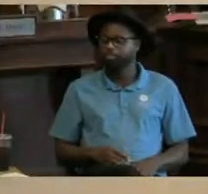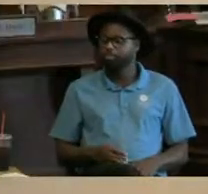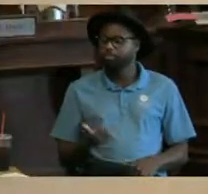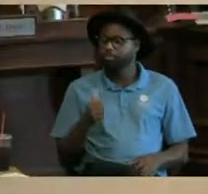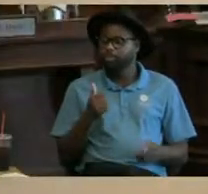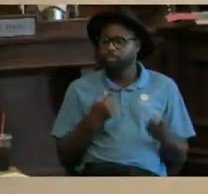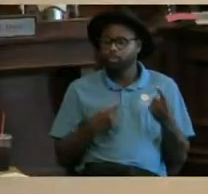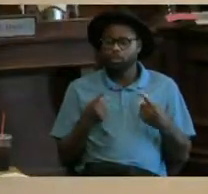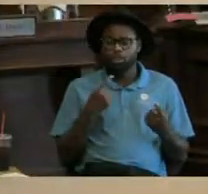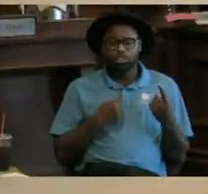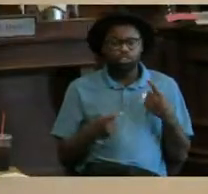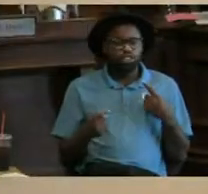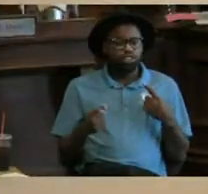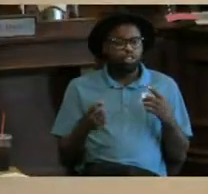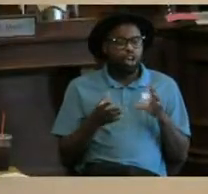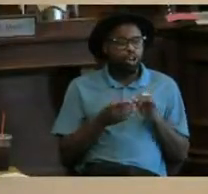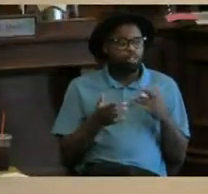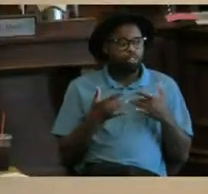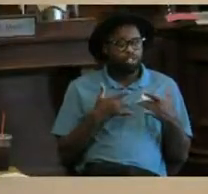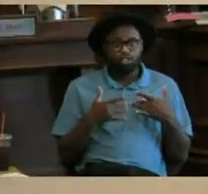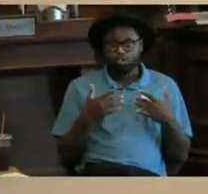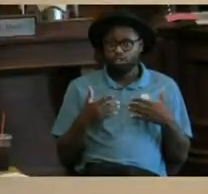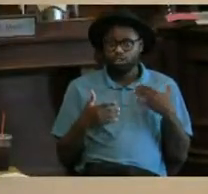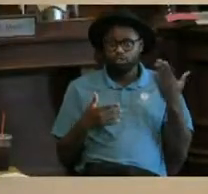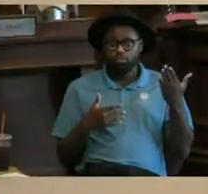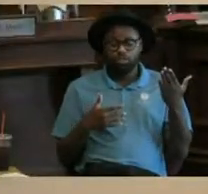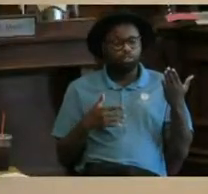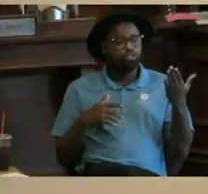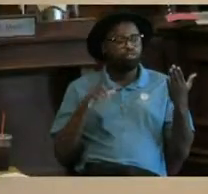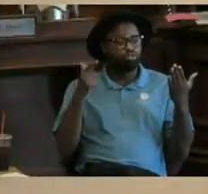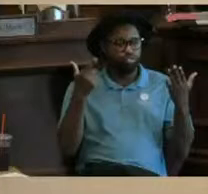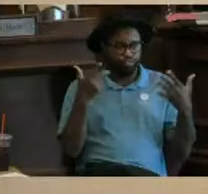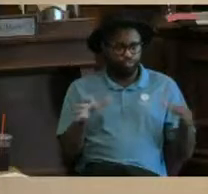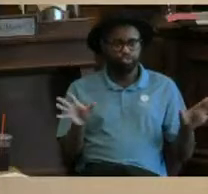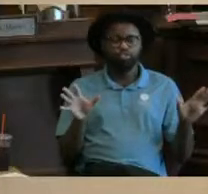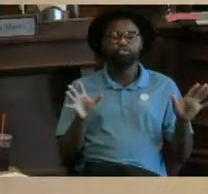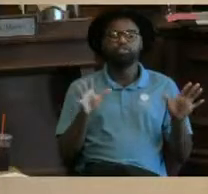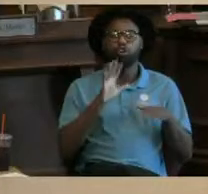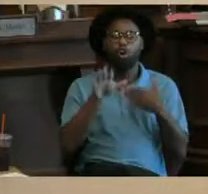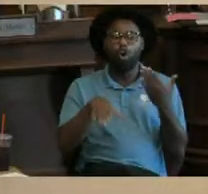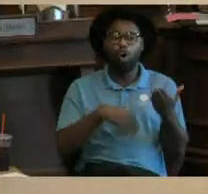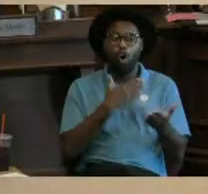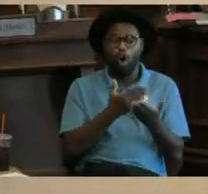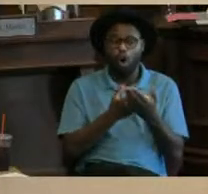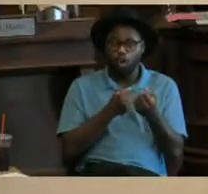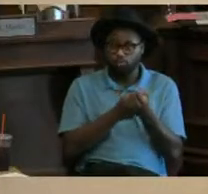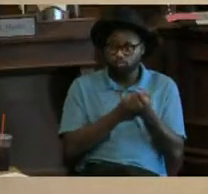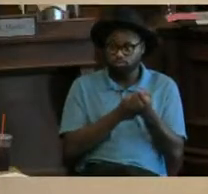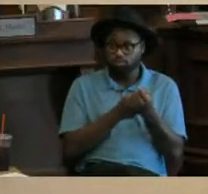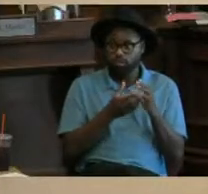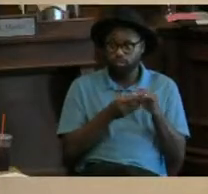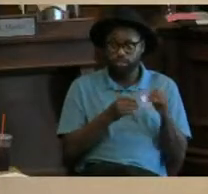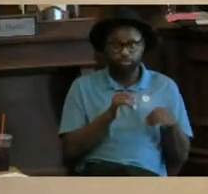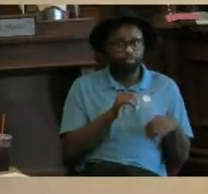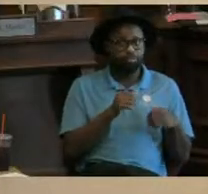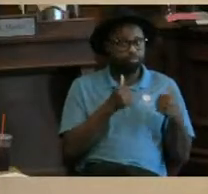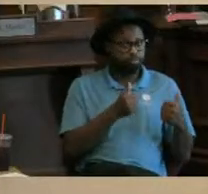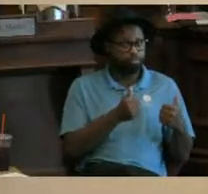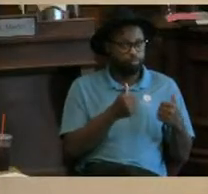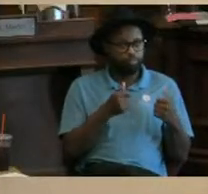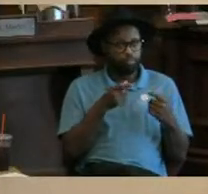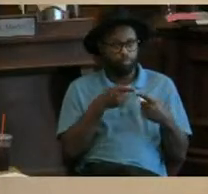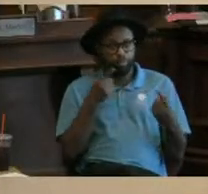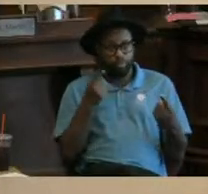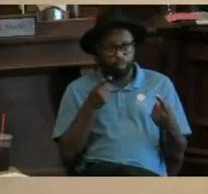or concerns? None, I'll entertain a motion. Move it. Second. It's been moved and second. Now we vote. All in favor say aye. Aye. Aye. Any opposed? Any